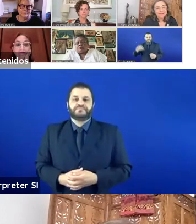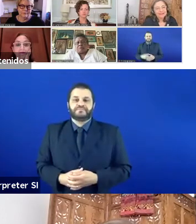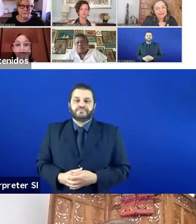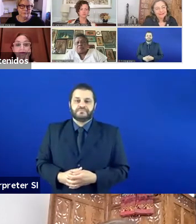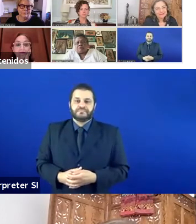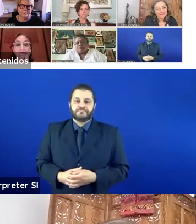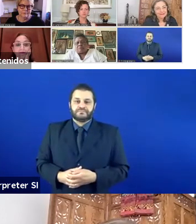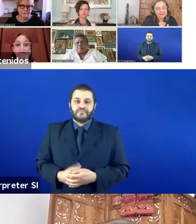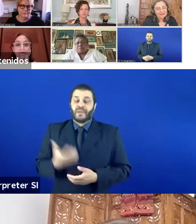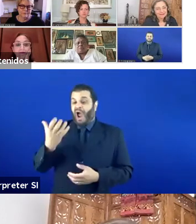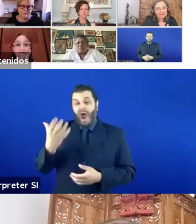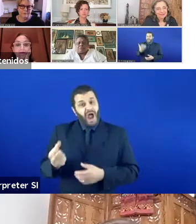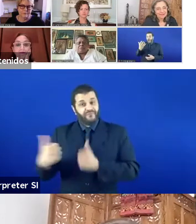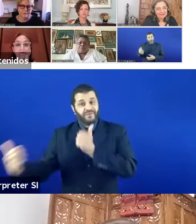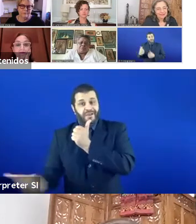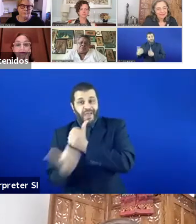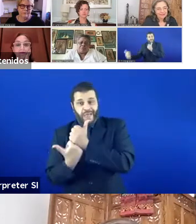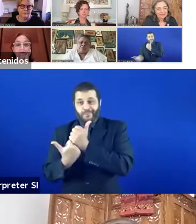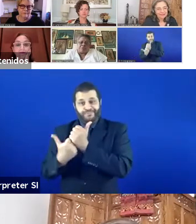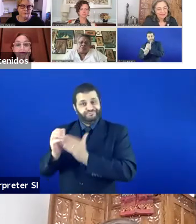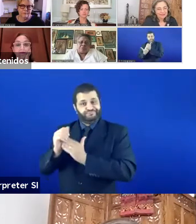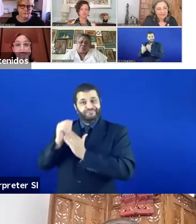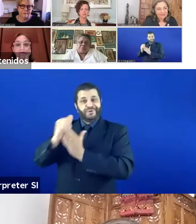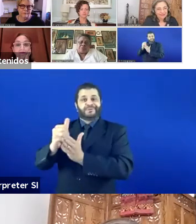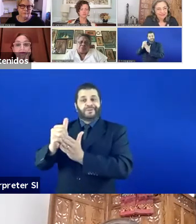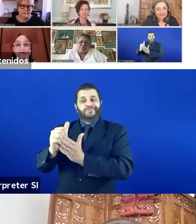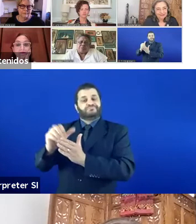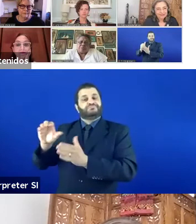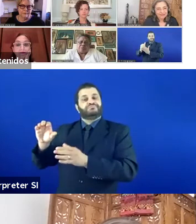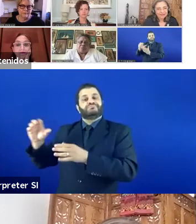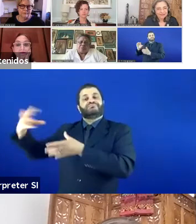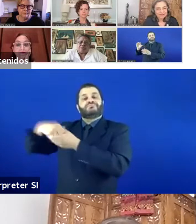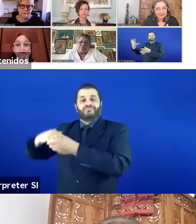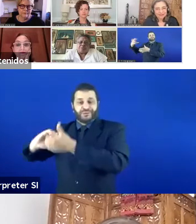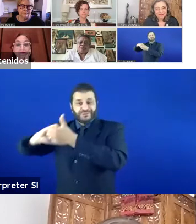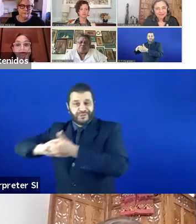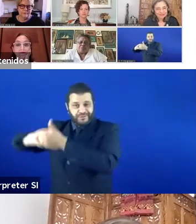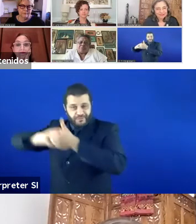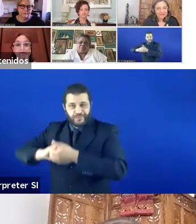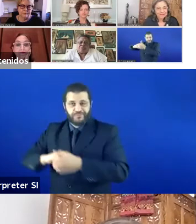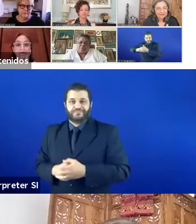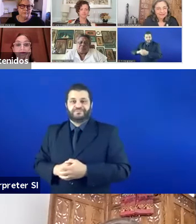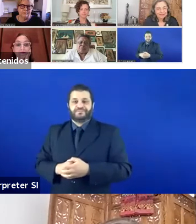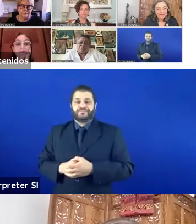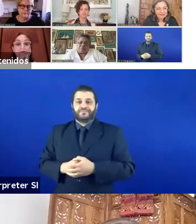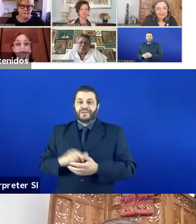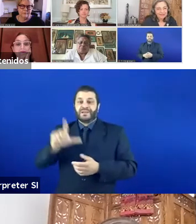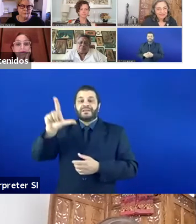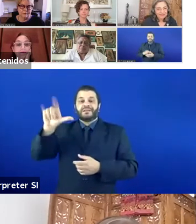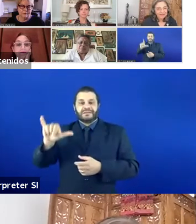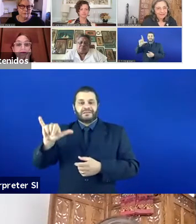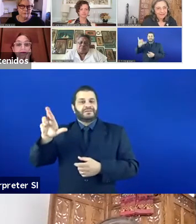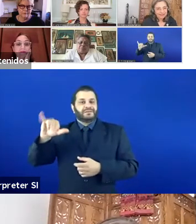Leadership at Rutgers University in the USA. Third is Ms. Lyric Thompson, senior director at